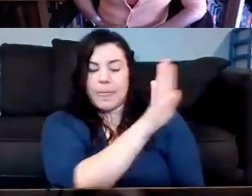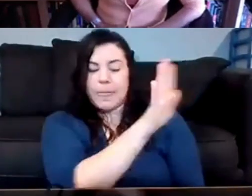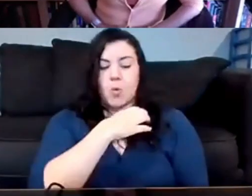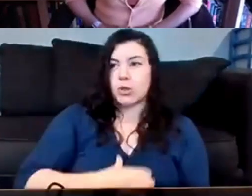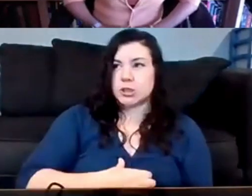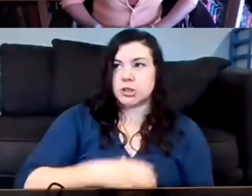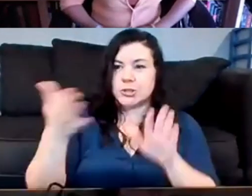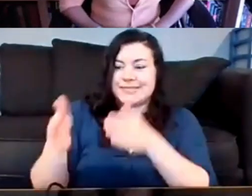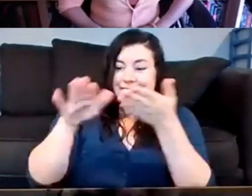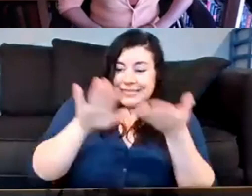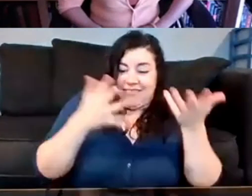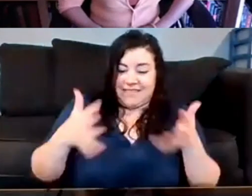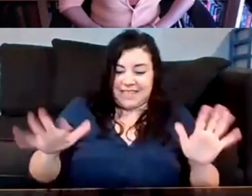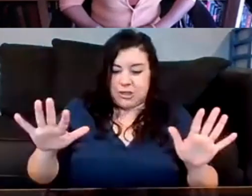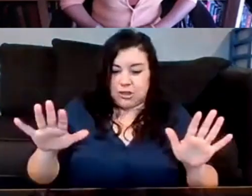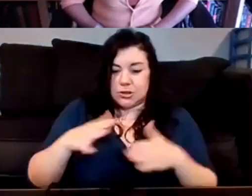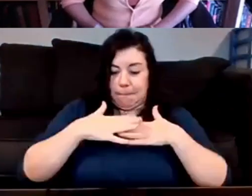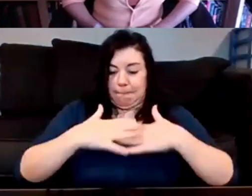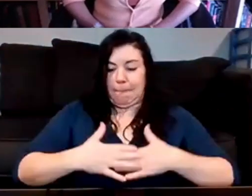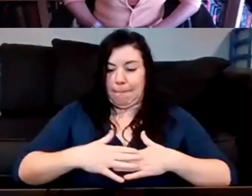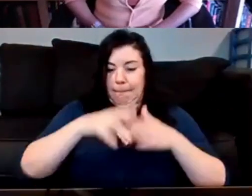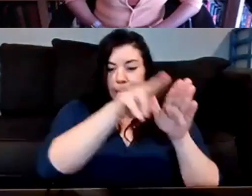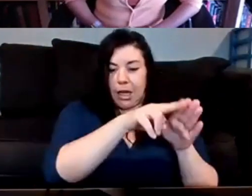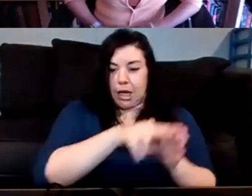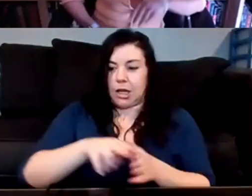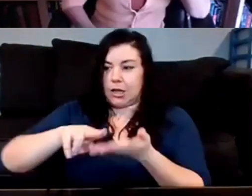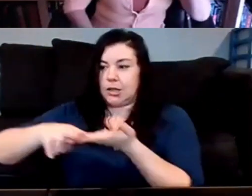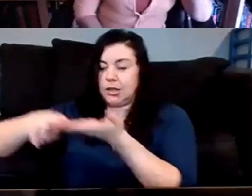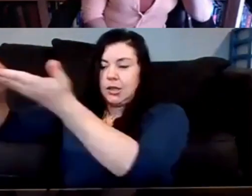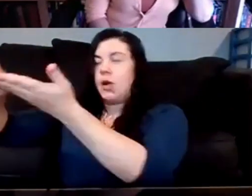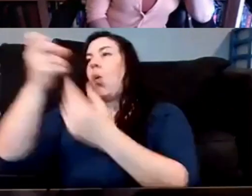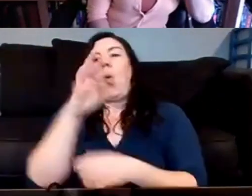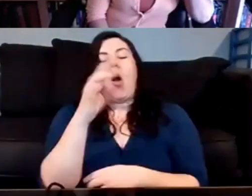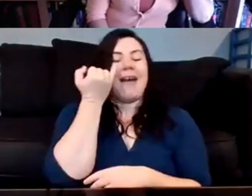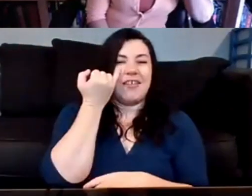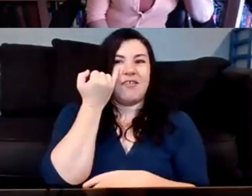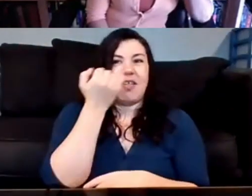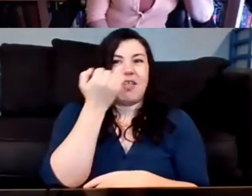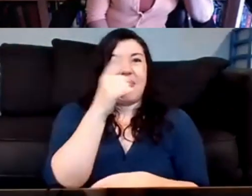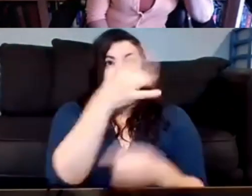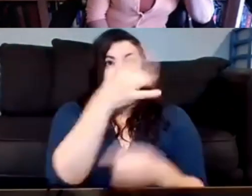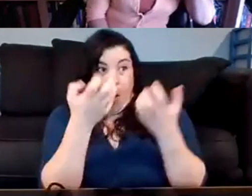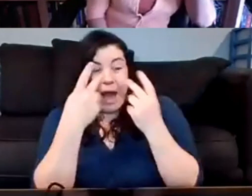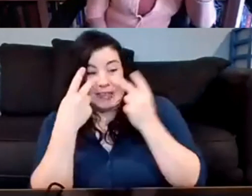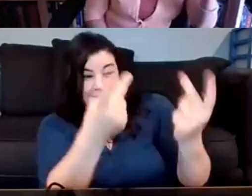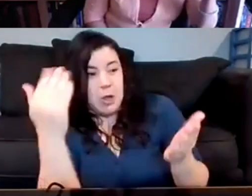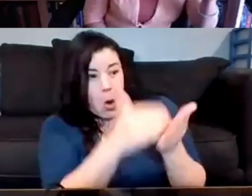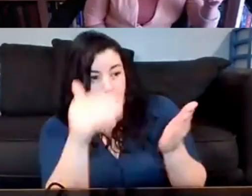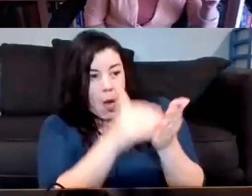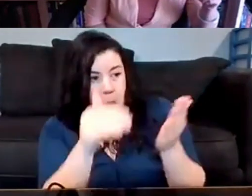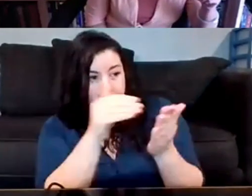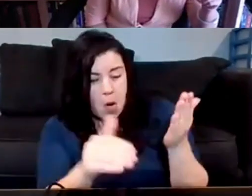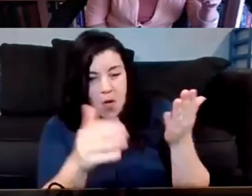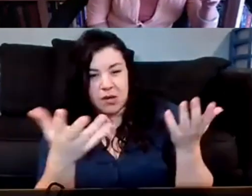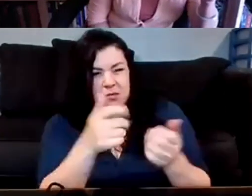bodies after they are taken through an act of violence, or if they even want that to be seen at all. And can